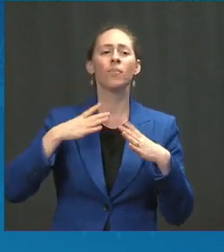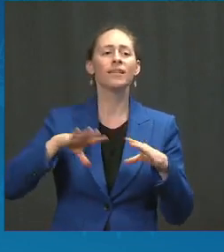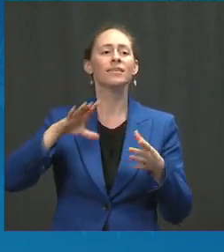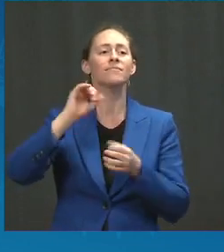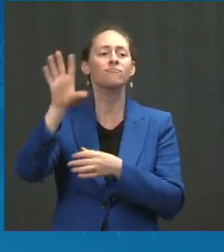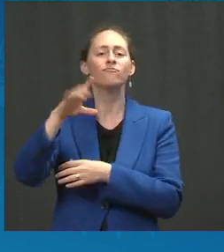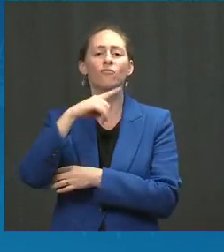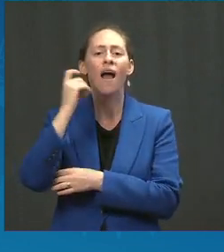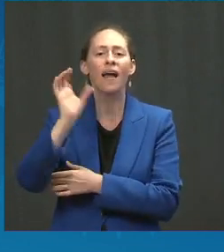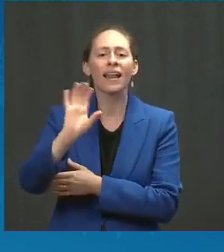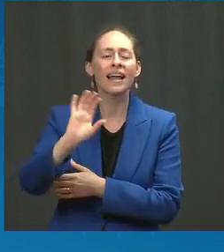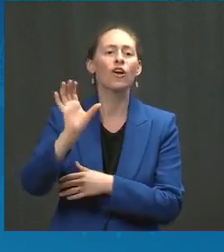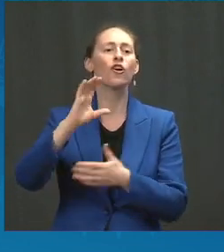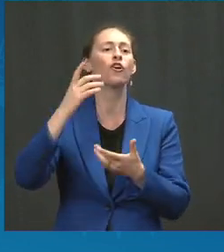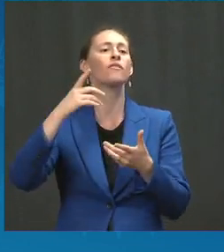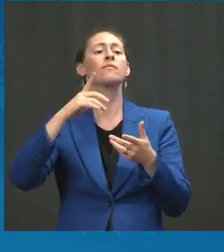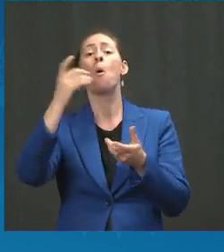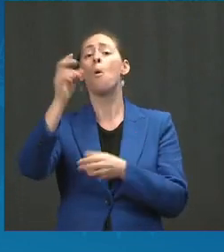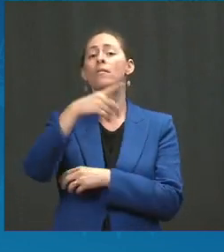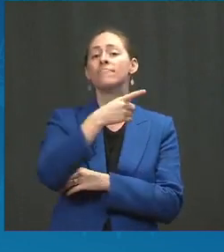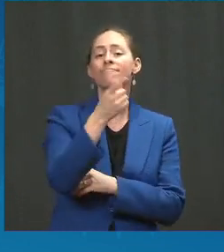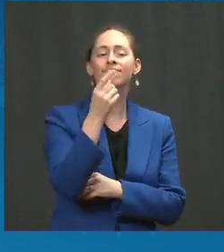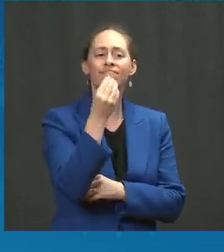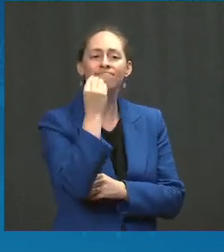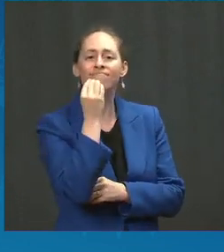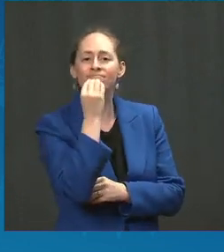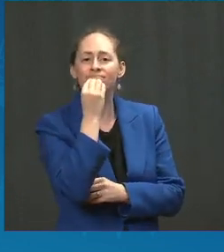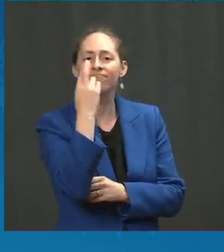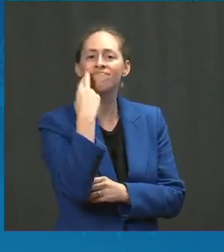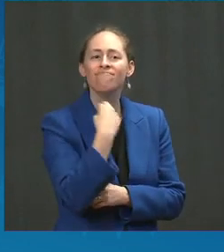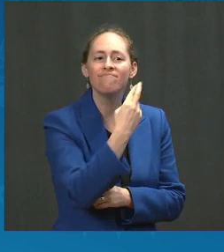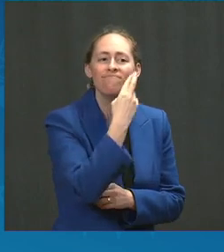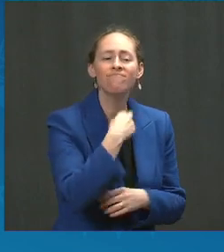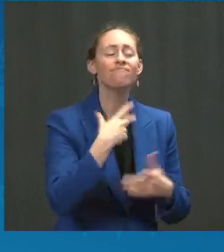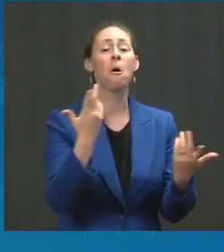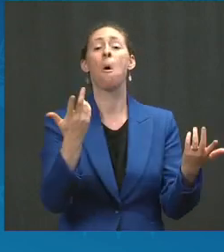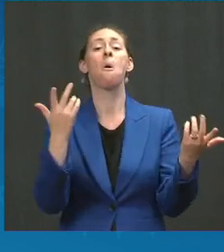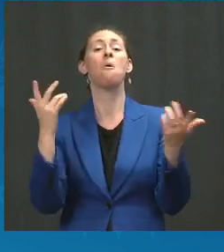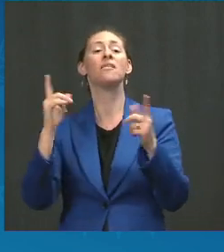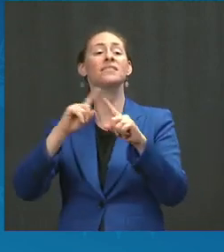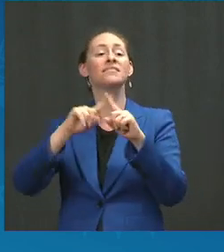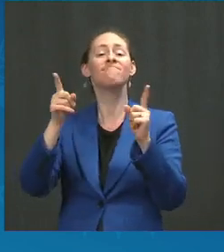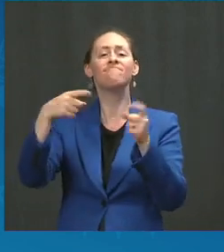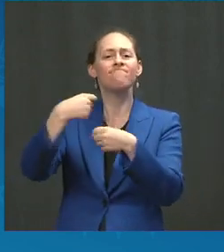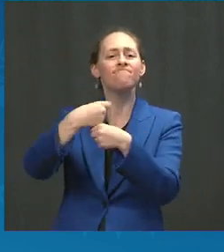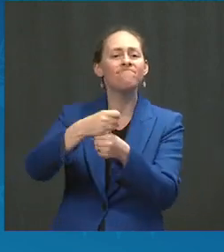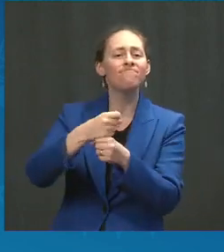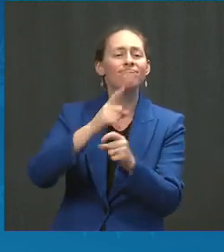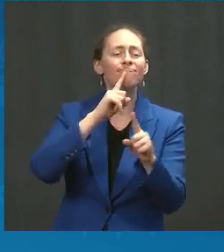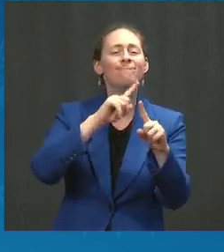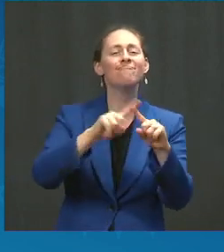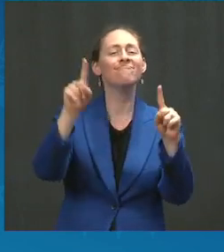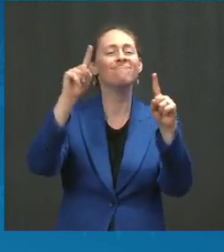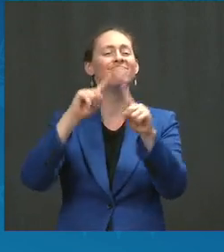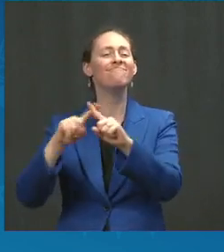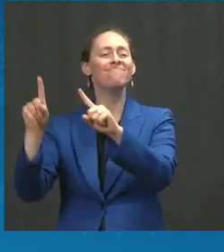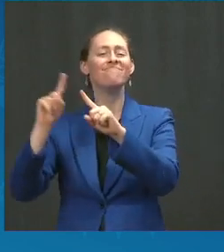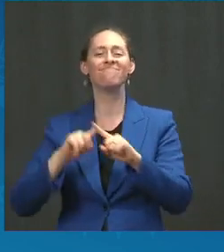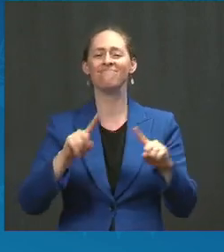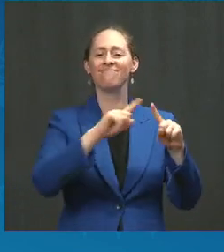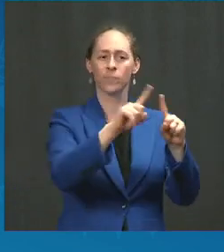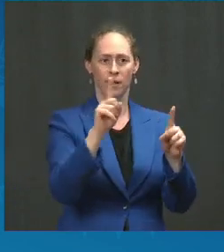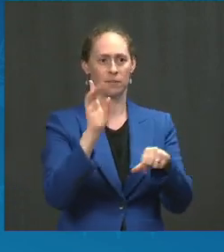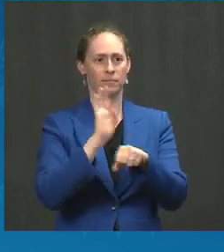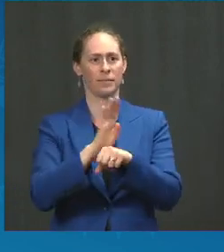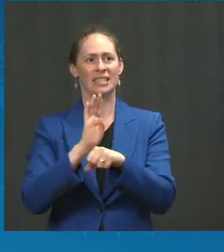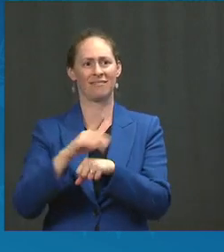to the small batch manufacturer. Small businesses create good paying jobs and in fact employ, I don't need to tell